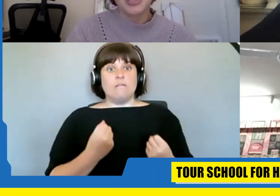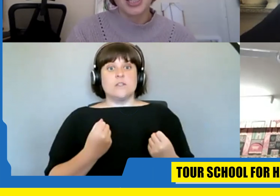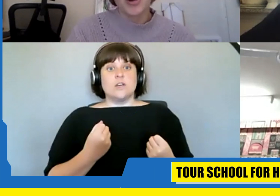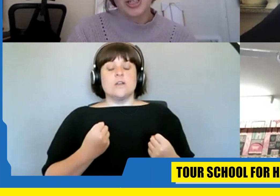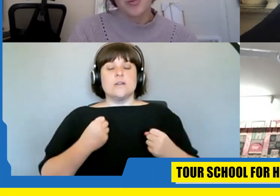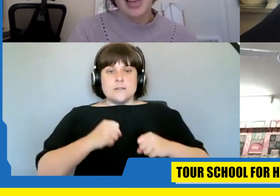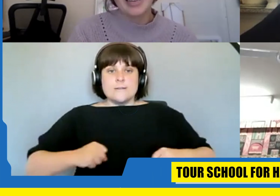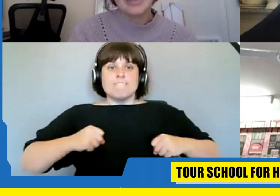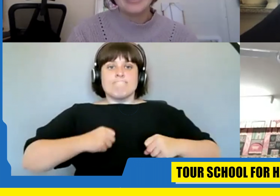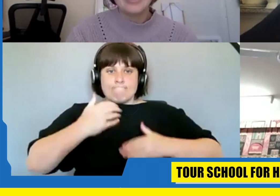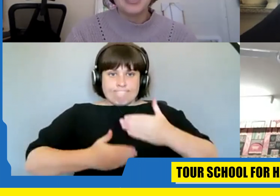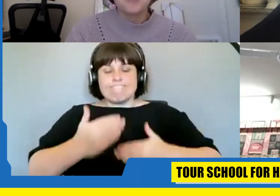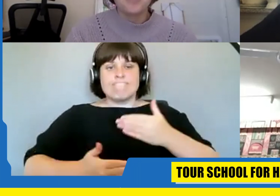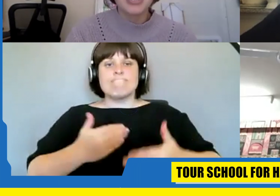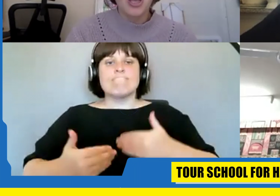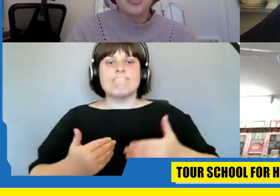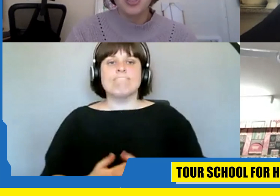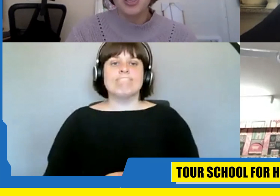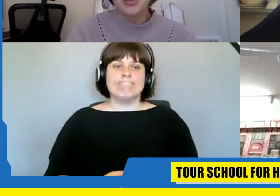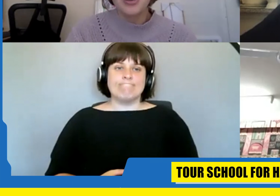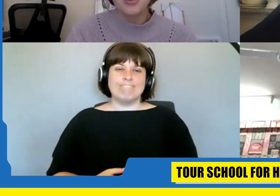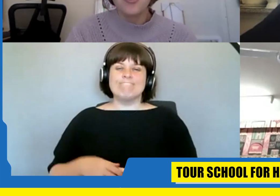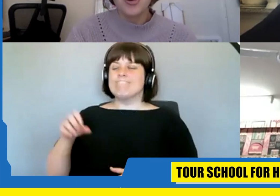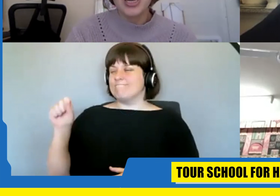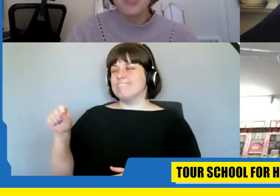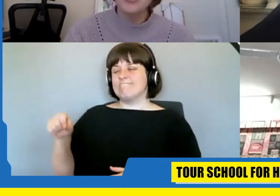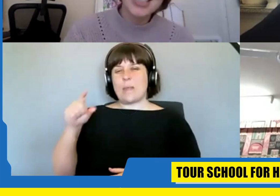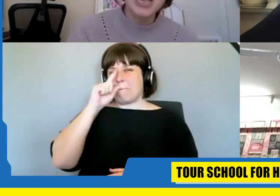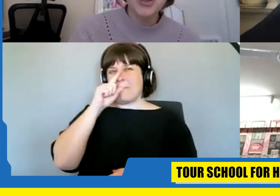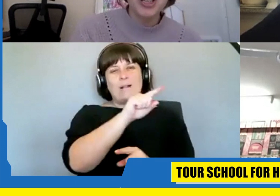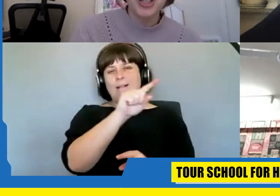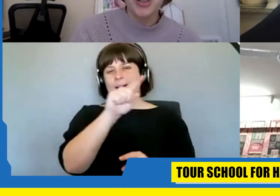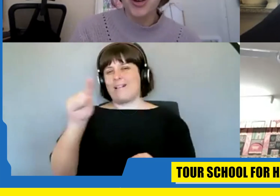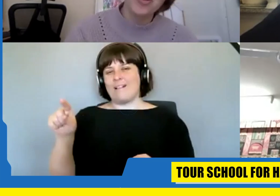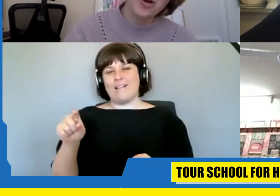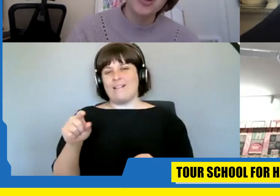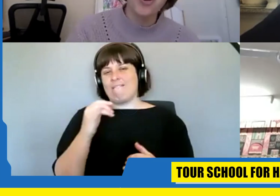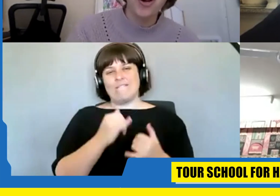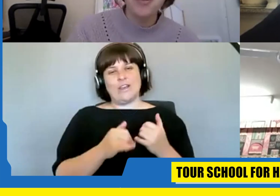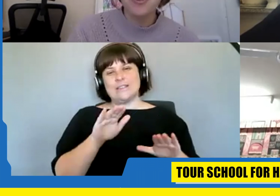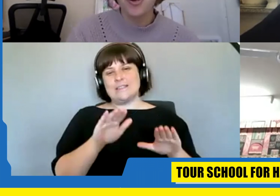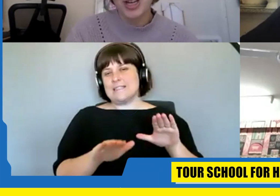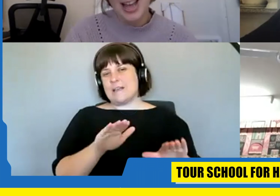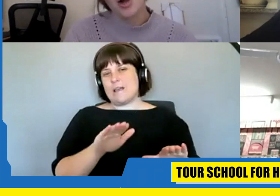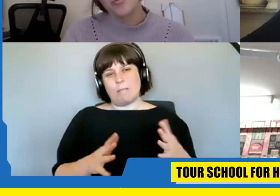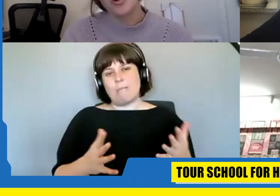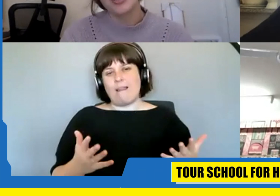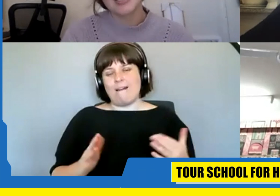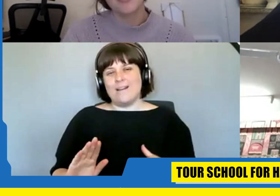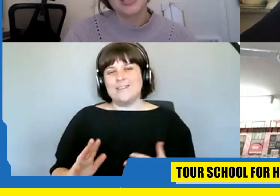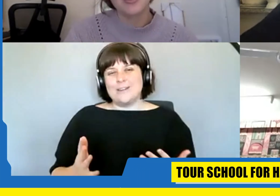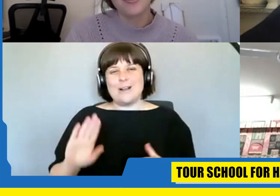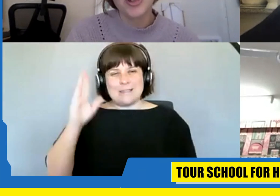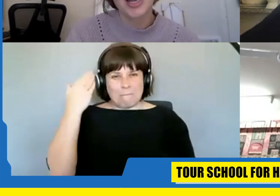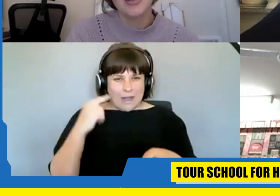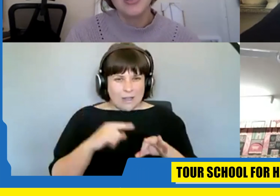similar situation where it's kind of a very past tense question. Who were you programming for, and now